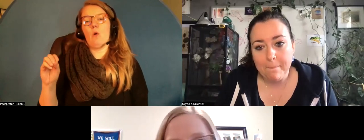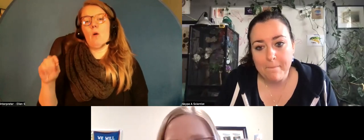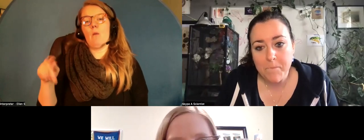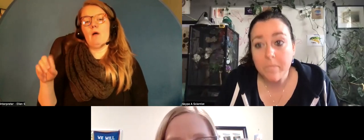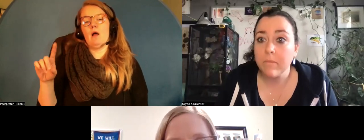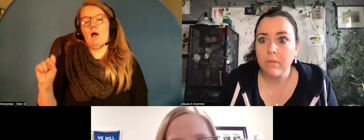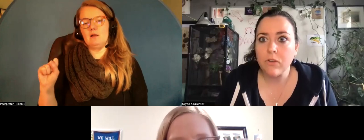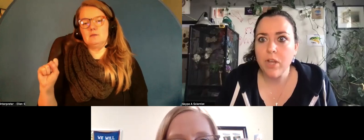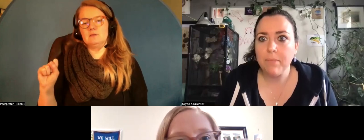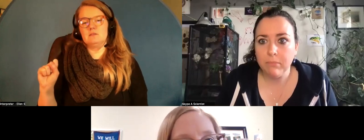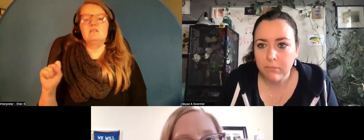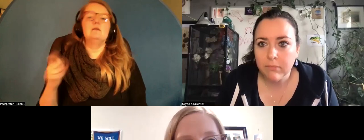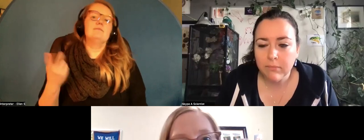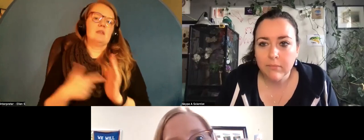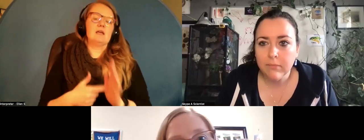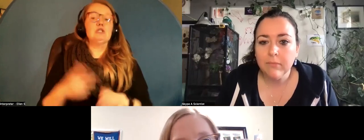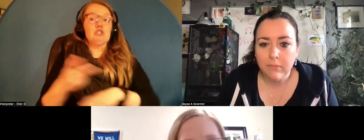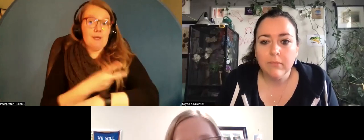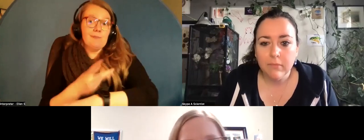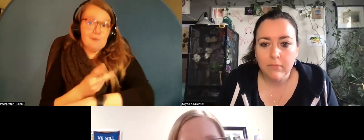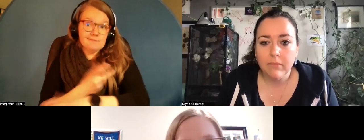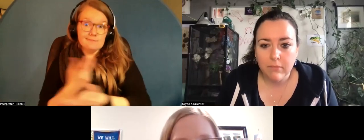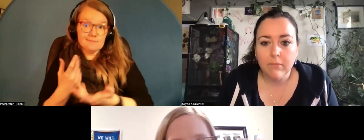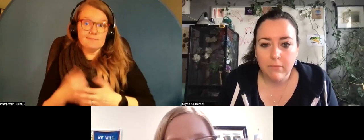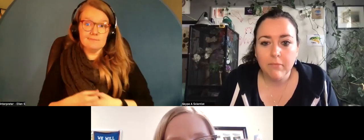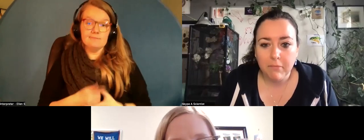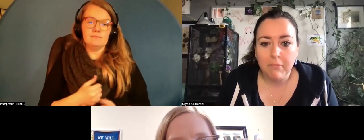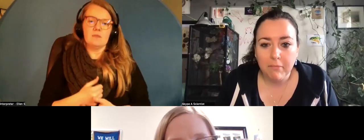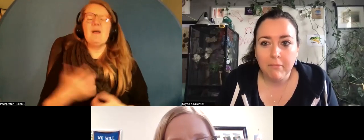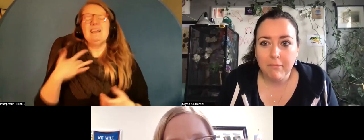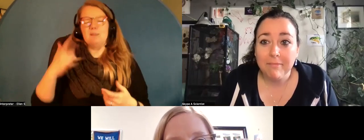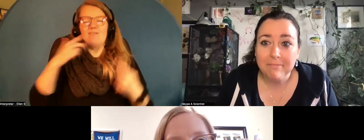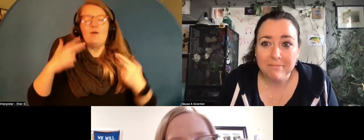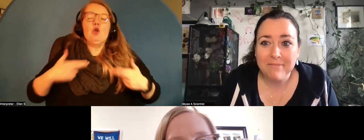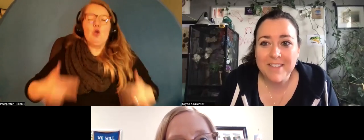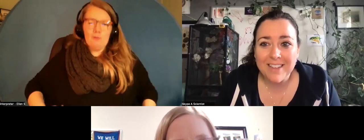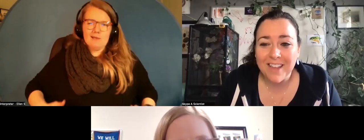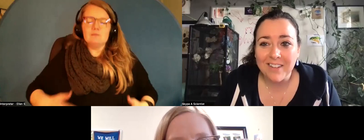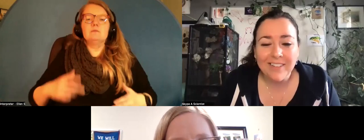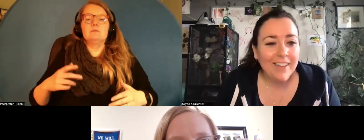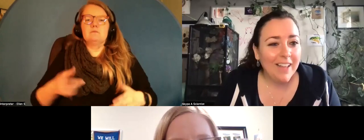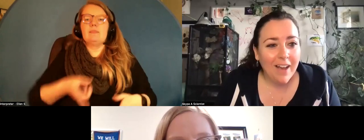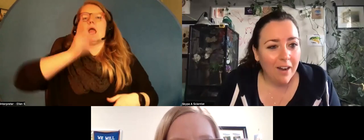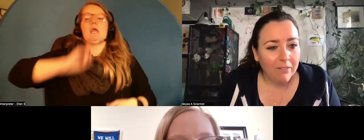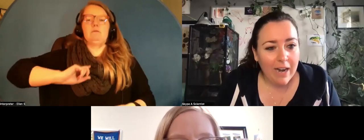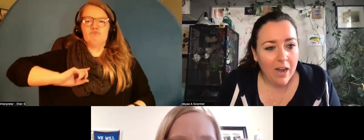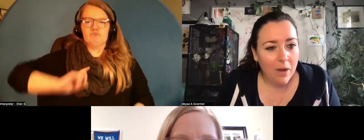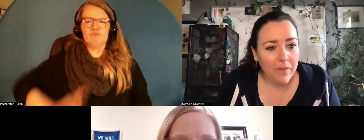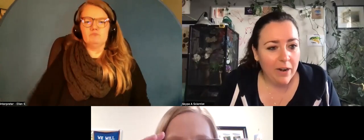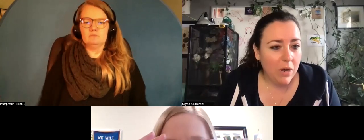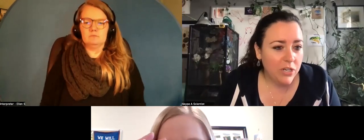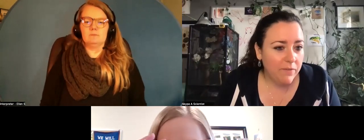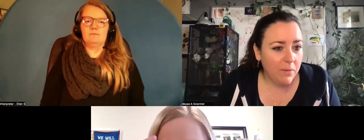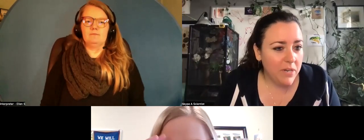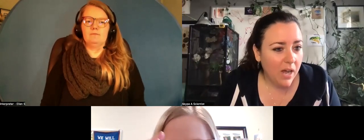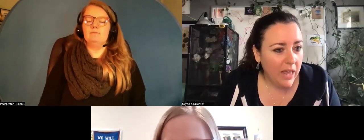sheep. But mostly for humans, that's the life cycle. Sounds good. All right. We've